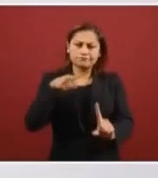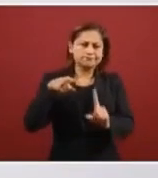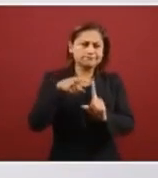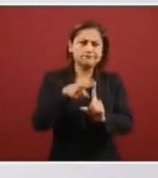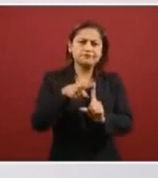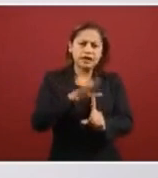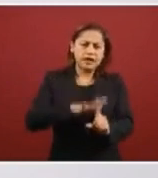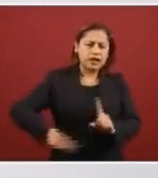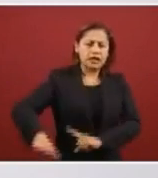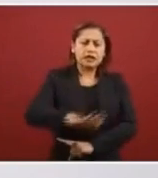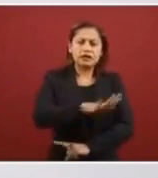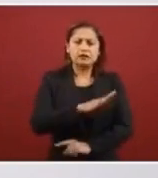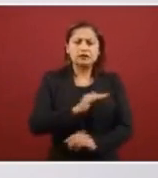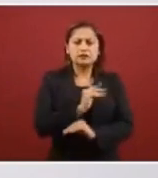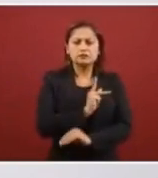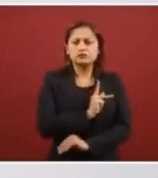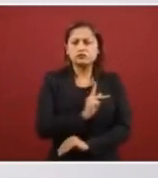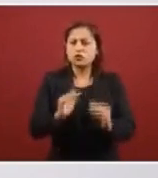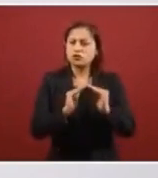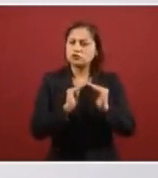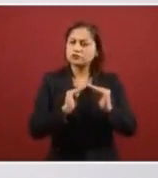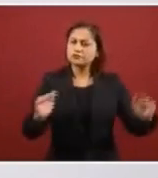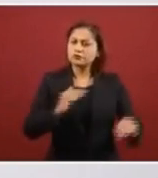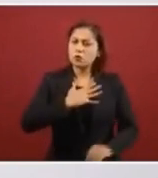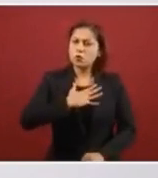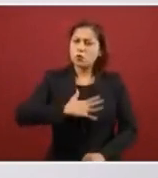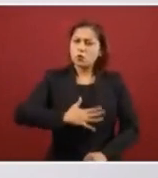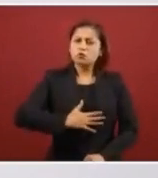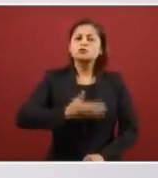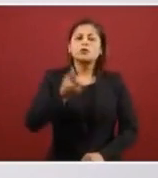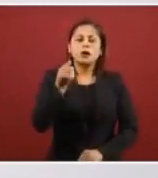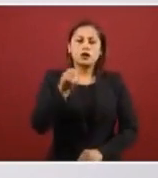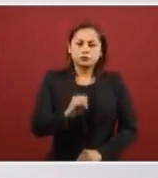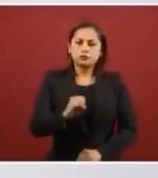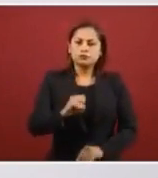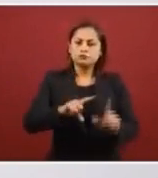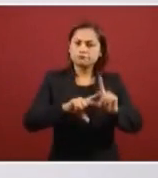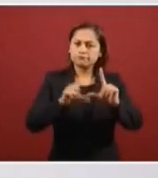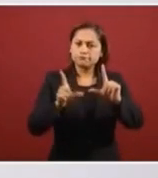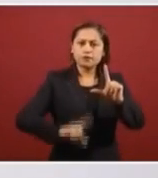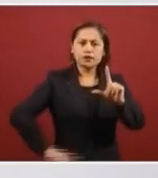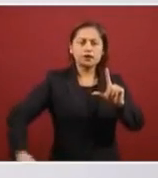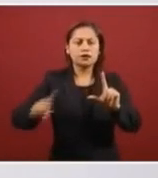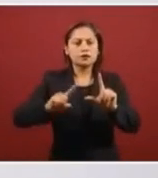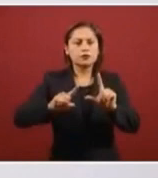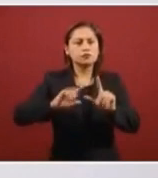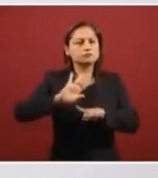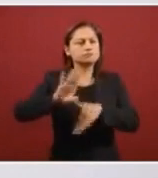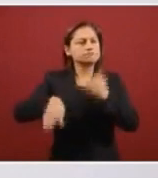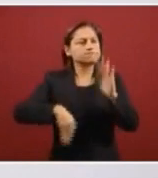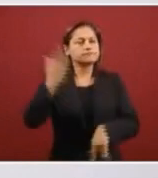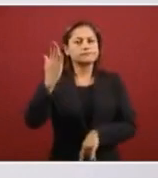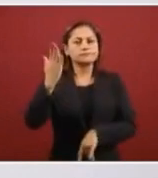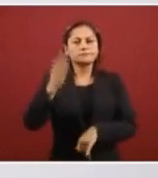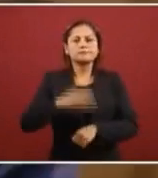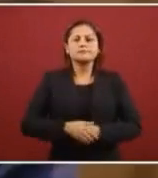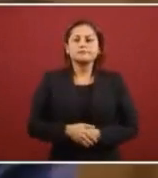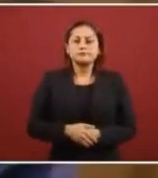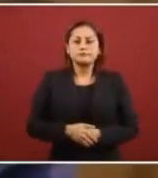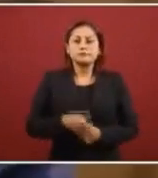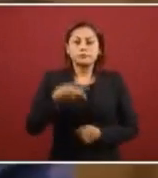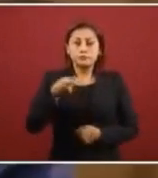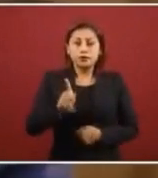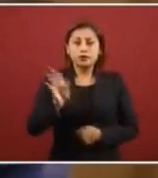only with that just society will we be able to grow our country the country will not be